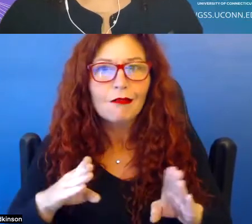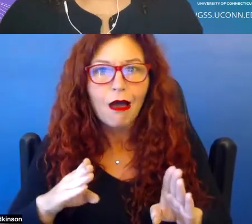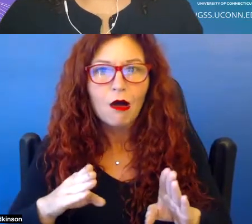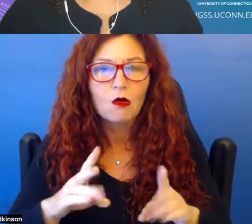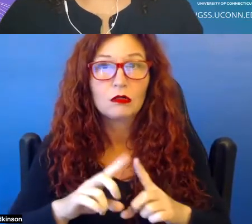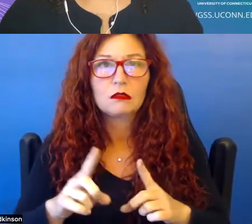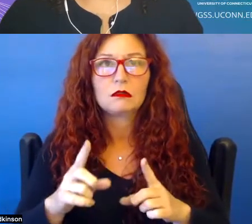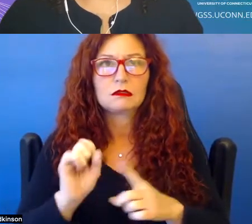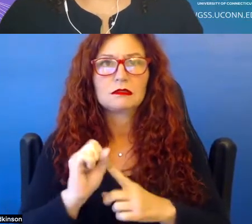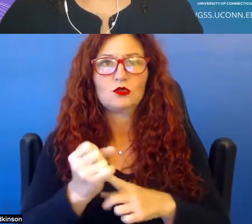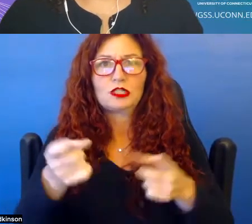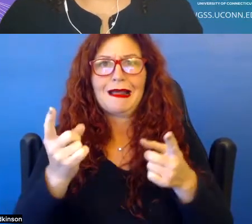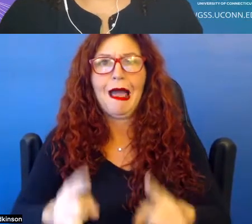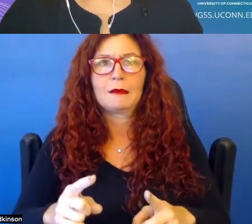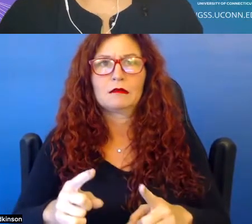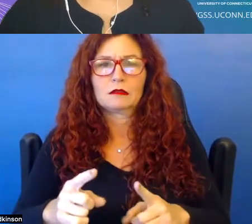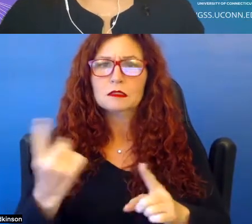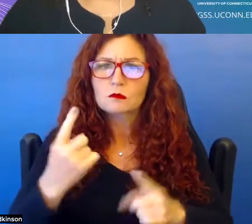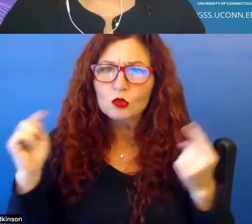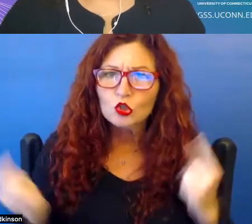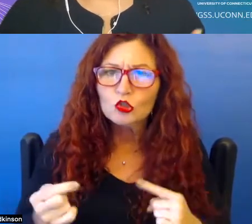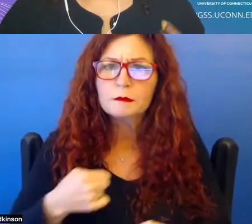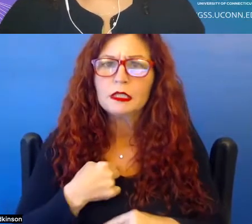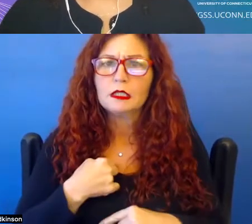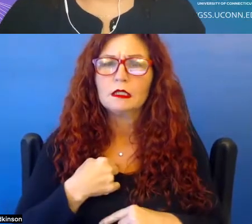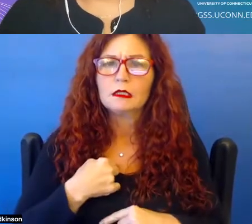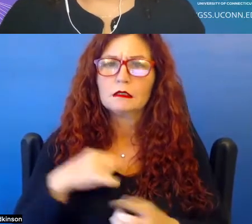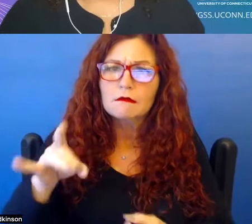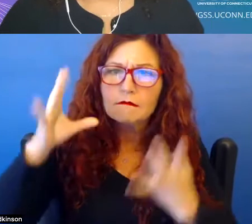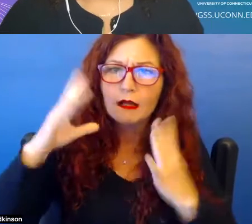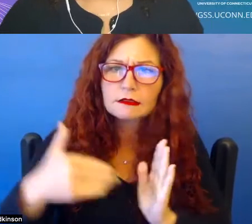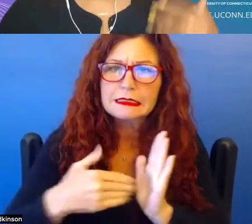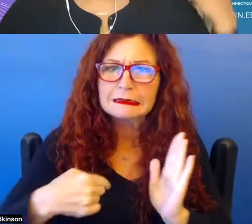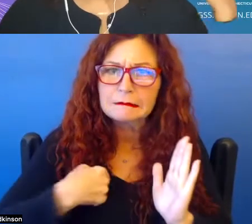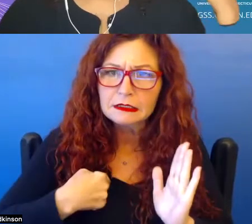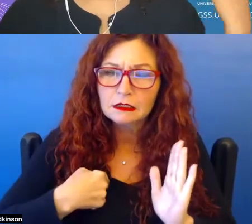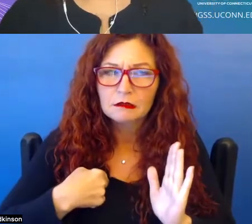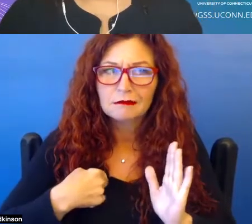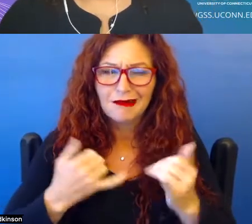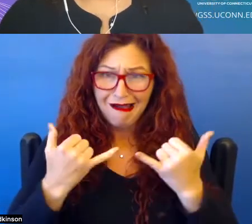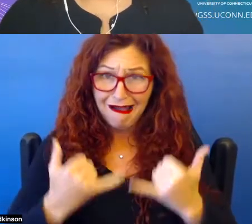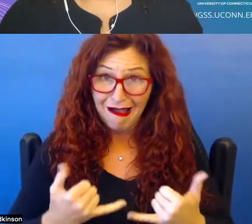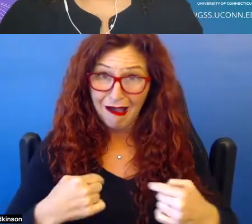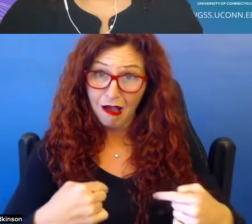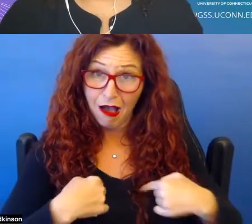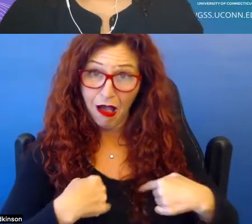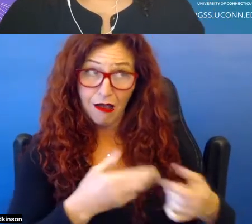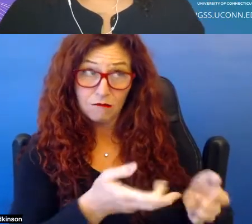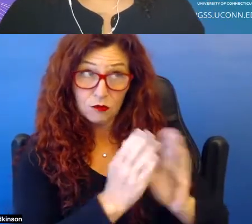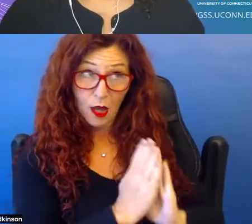me when it comes to violence. And I didn't understand that. It didn't rest well in my body. It didn't rest in my